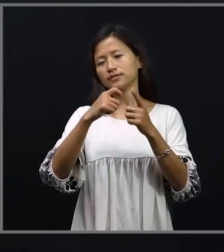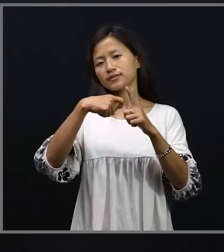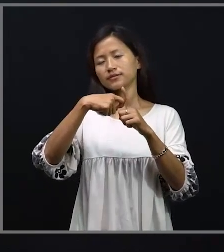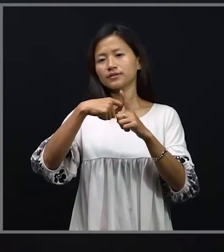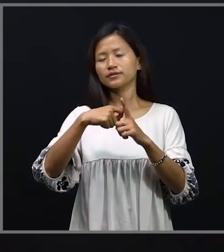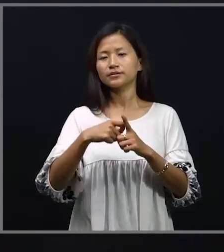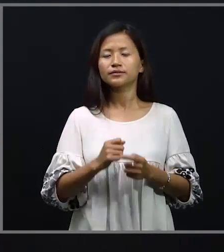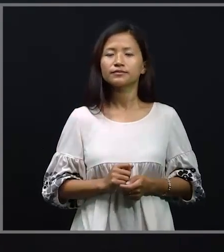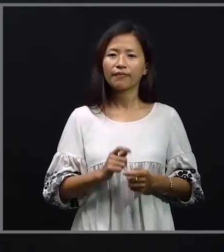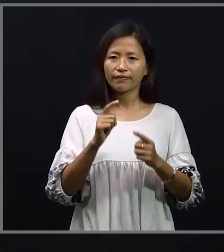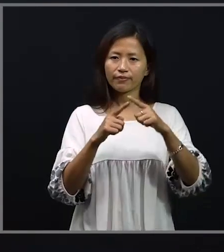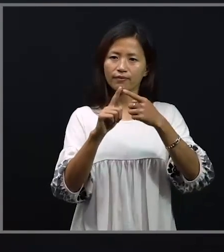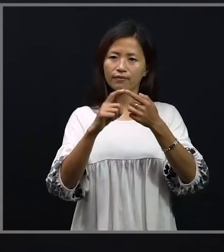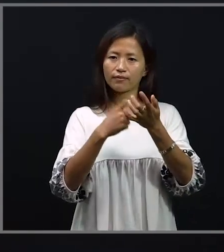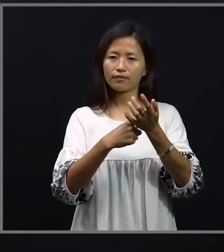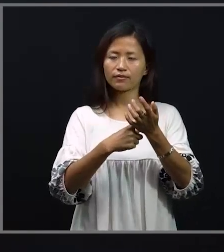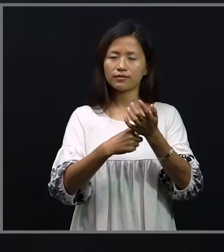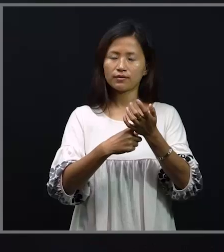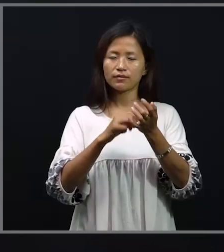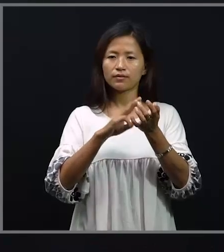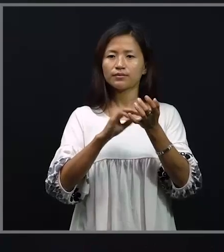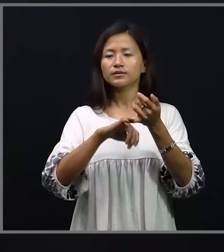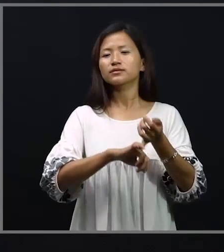is an important, which means city-state.